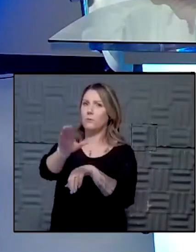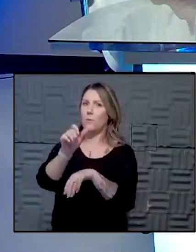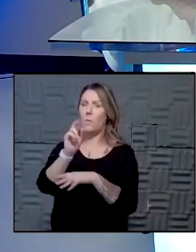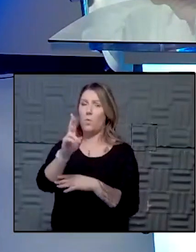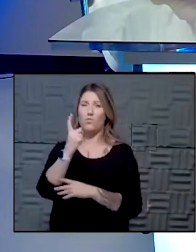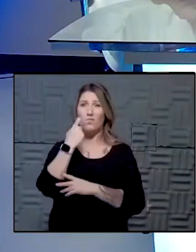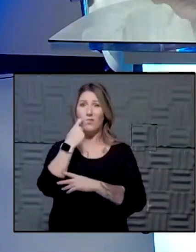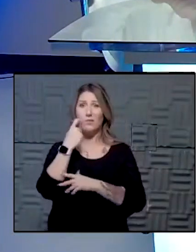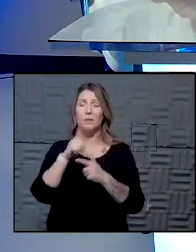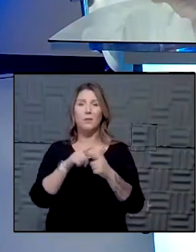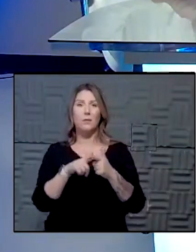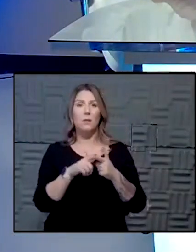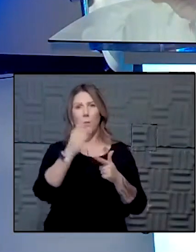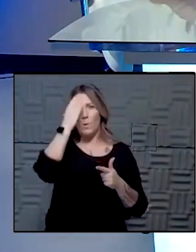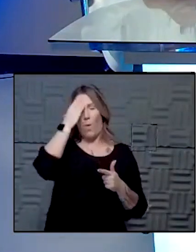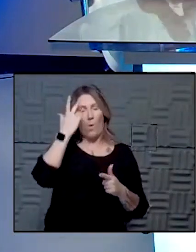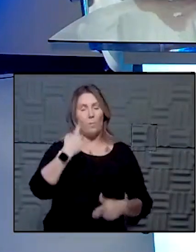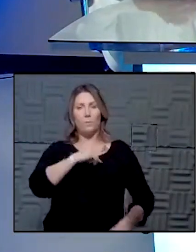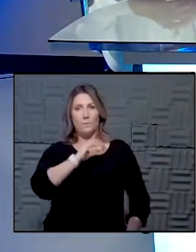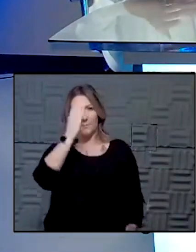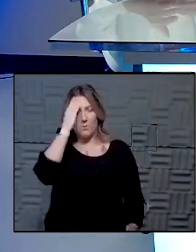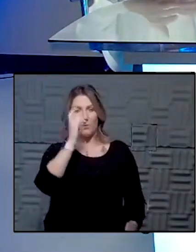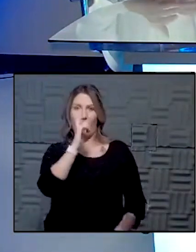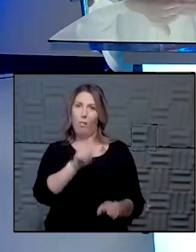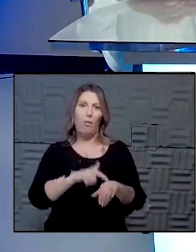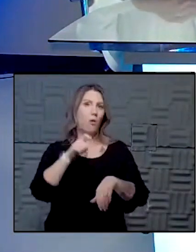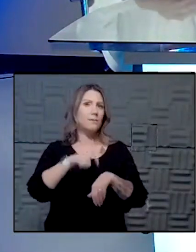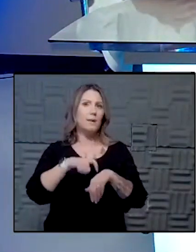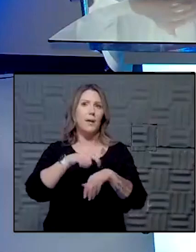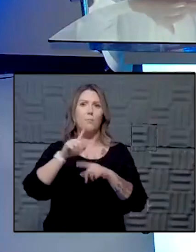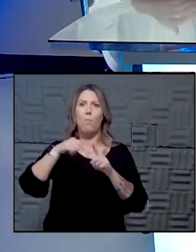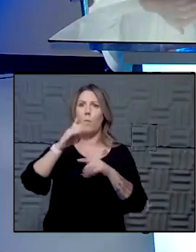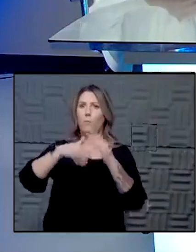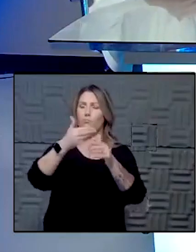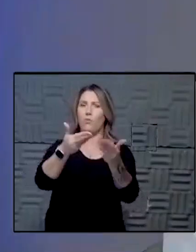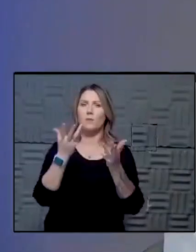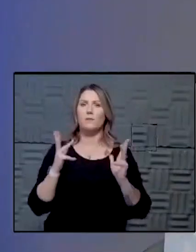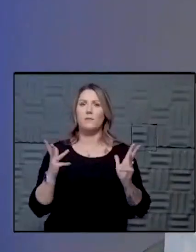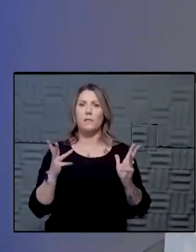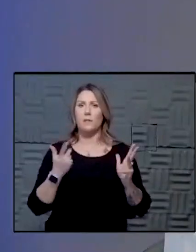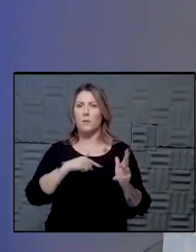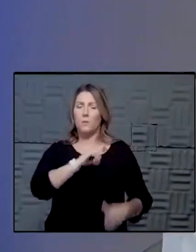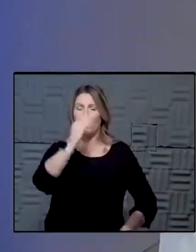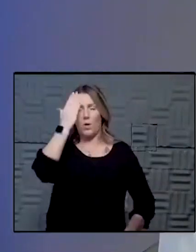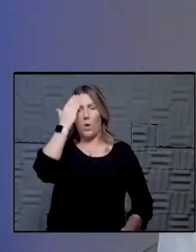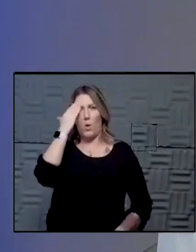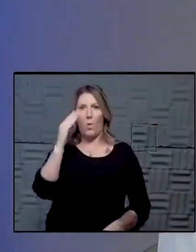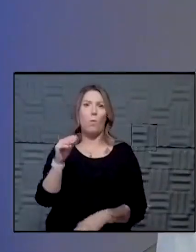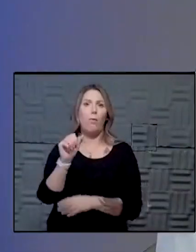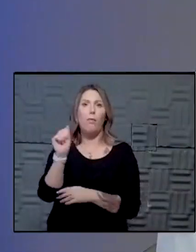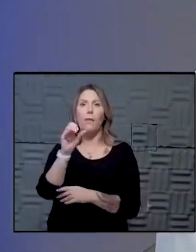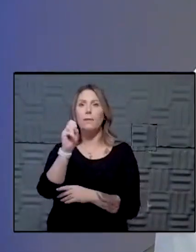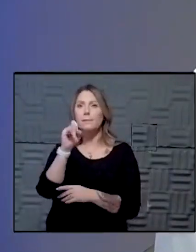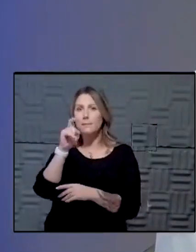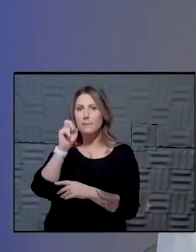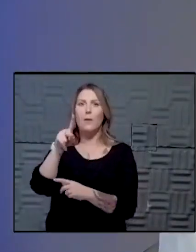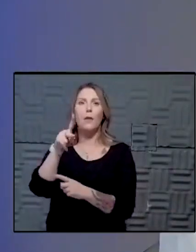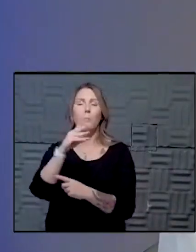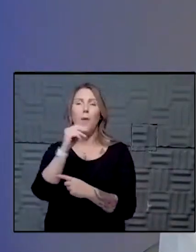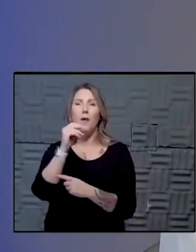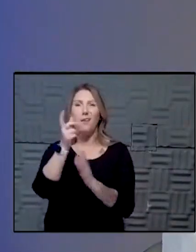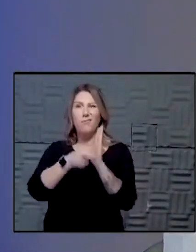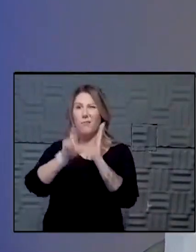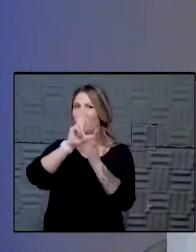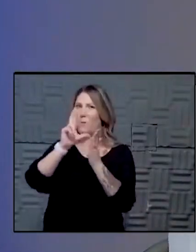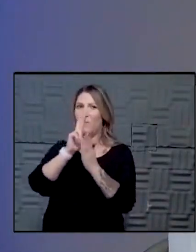into And then the FDA. we know it won't take long. Once that submission process is done, we know how hard the ACIP has been working and the FDA has been working to review all that